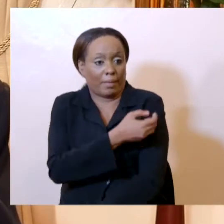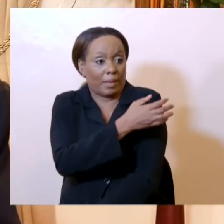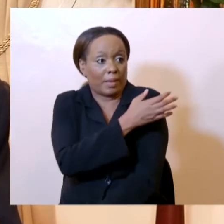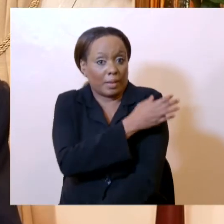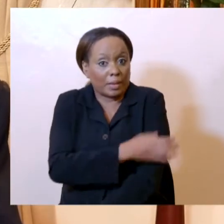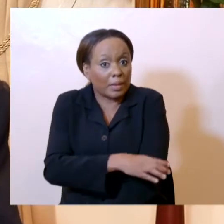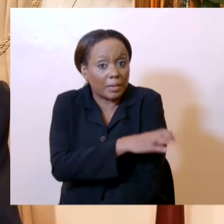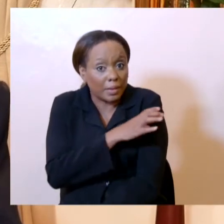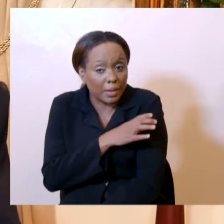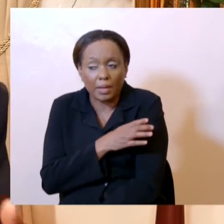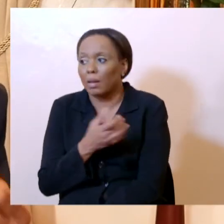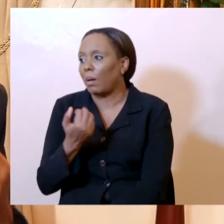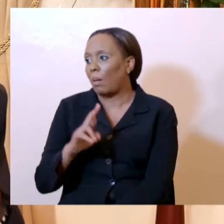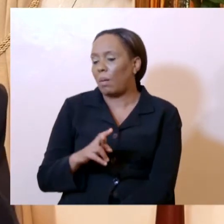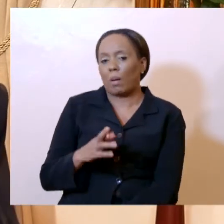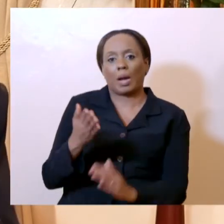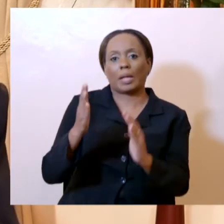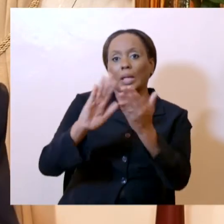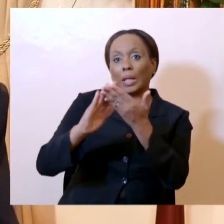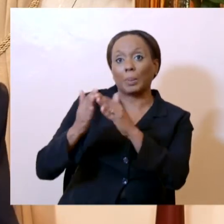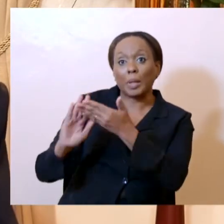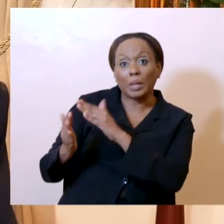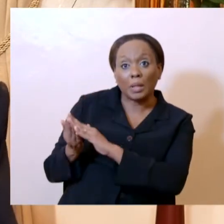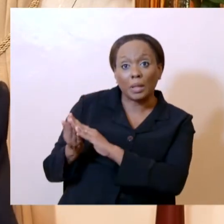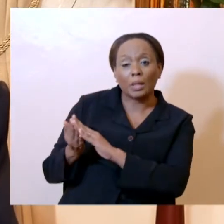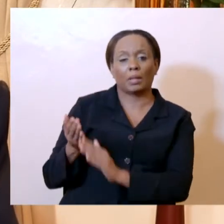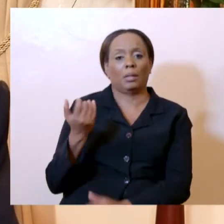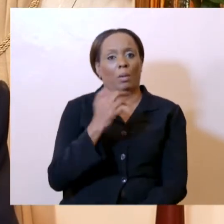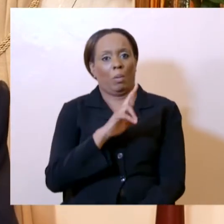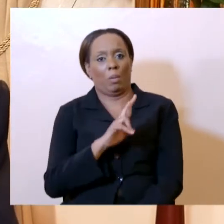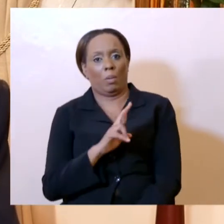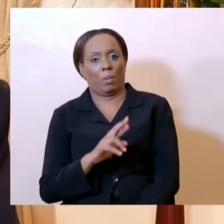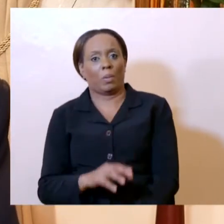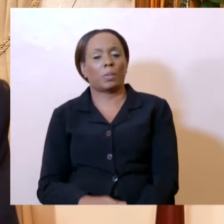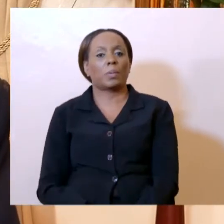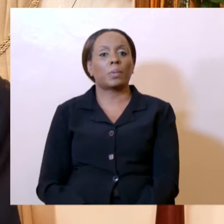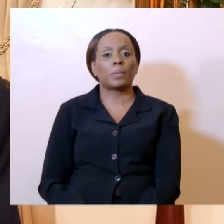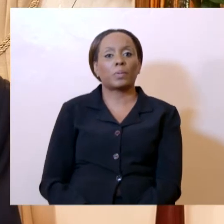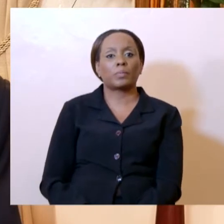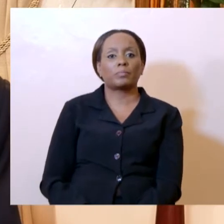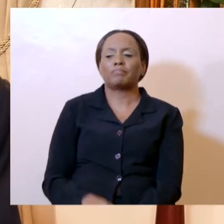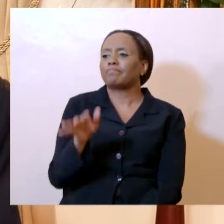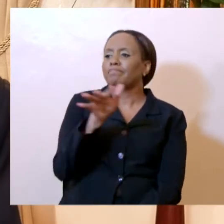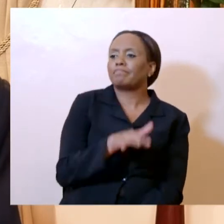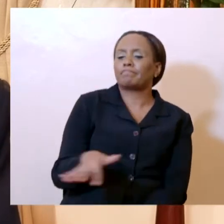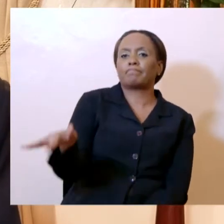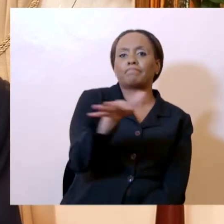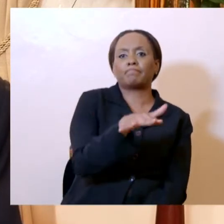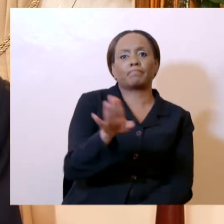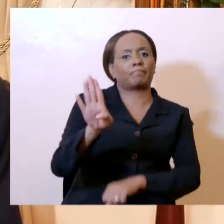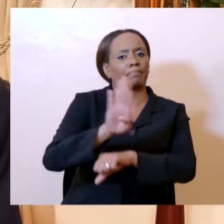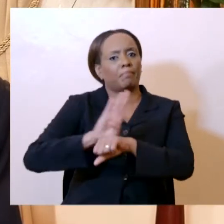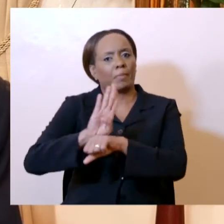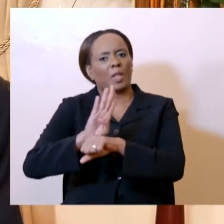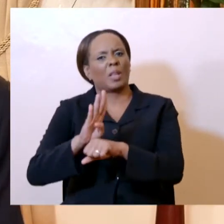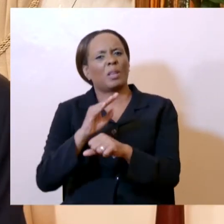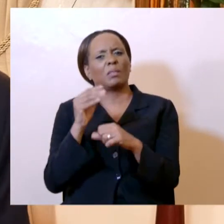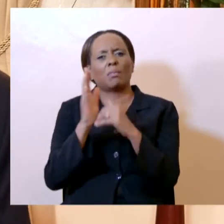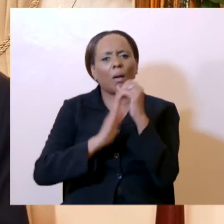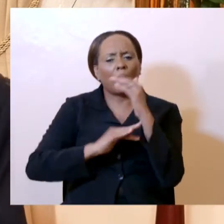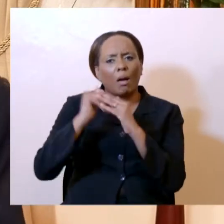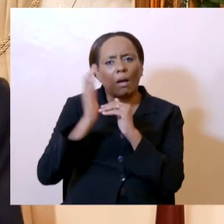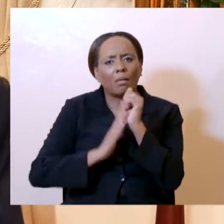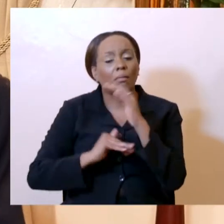at an off-clinic site. We can do campaigns throughout the island quite comfortably with this